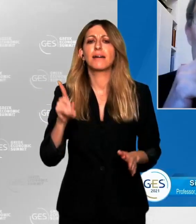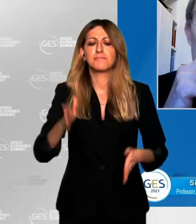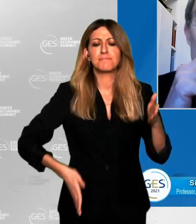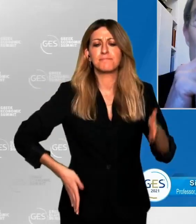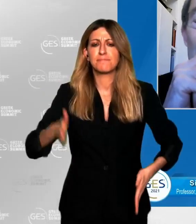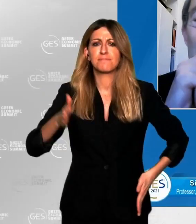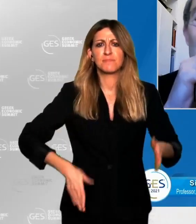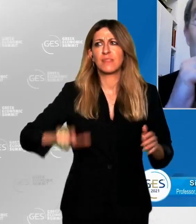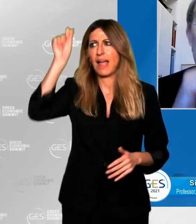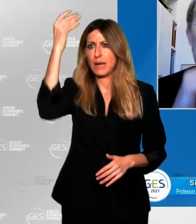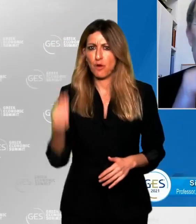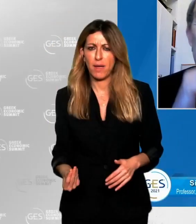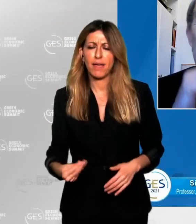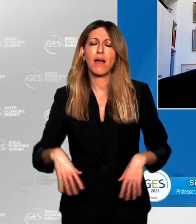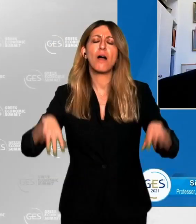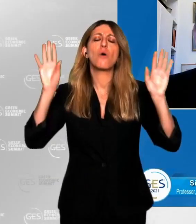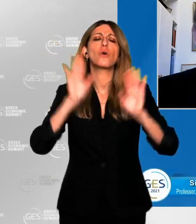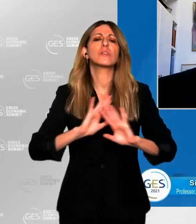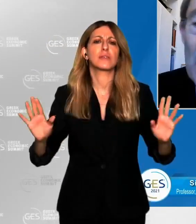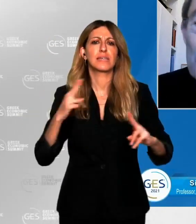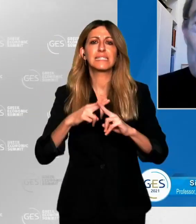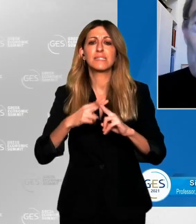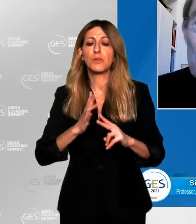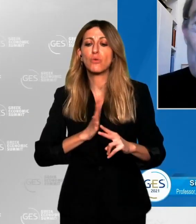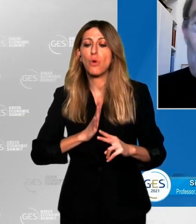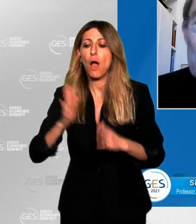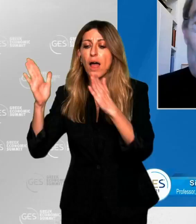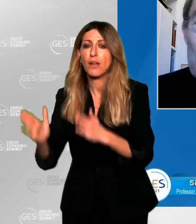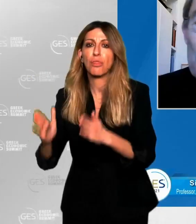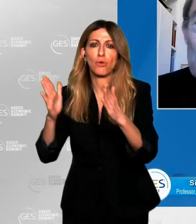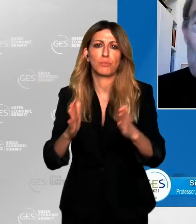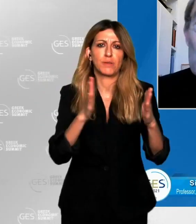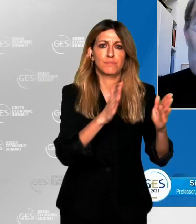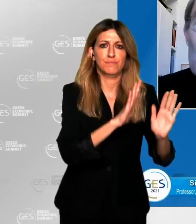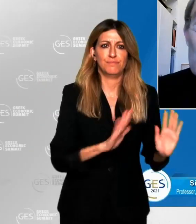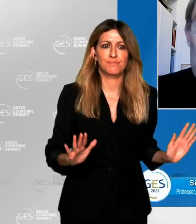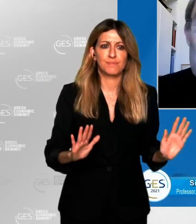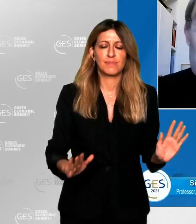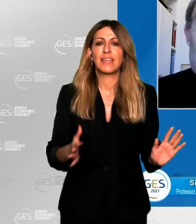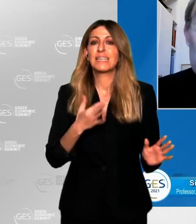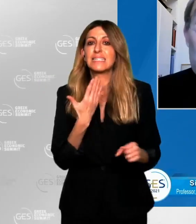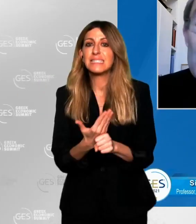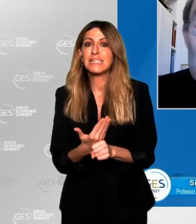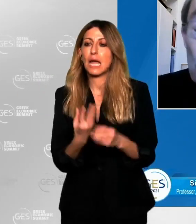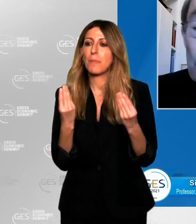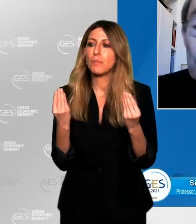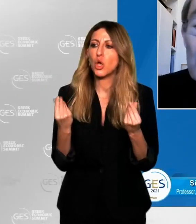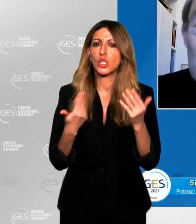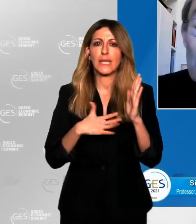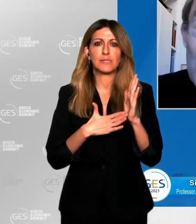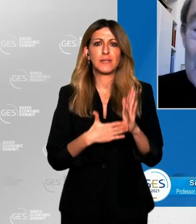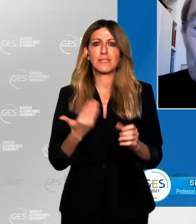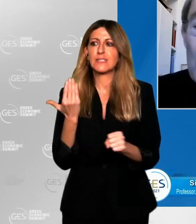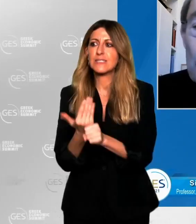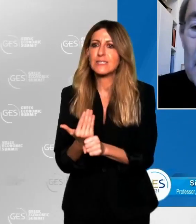entirely in these subsectors that I described. These services are provided by what we call the service sector of